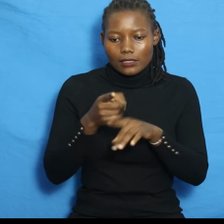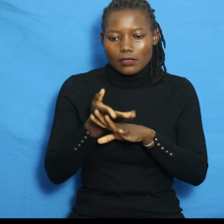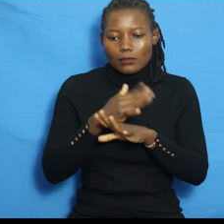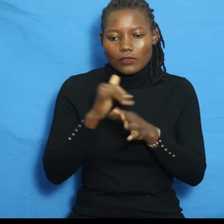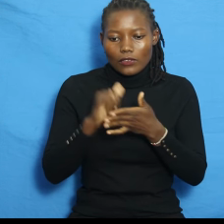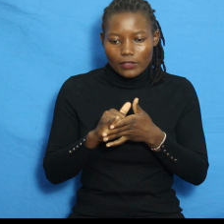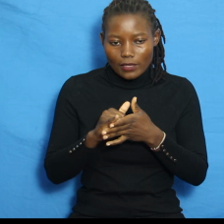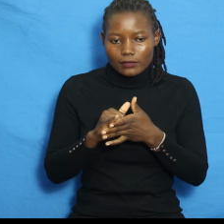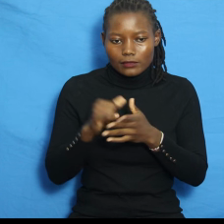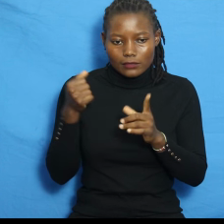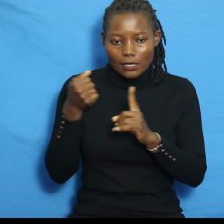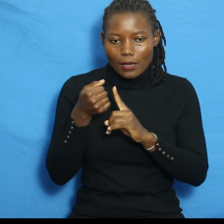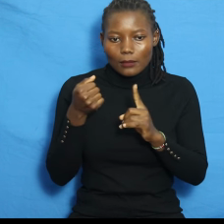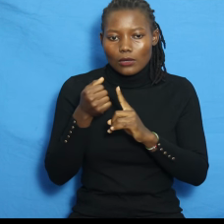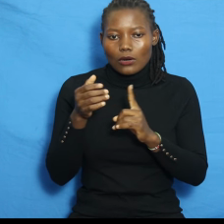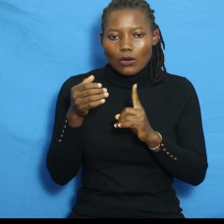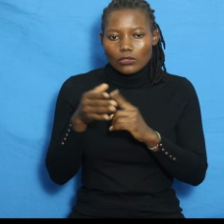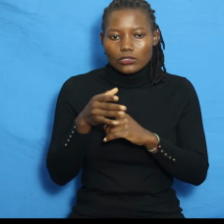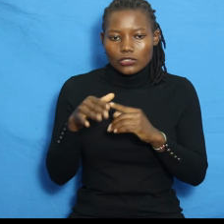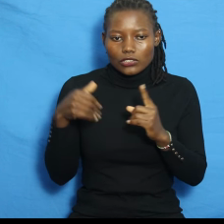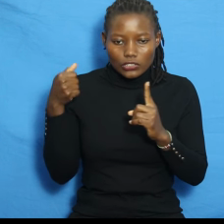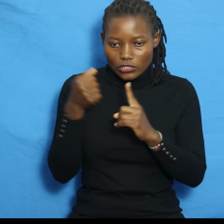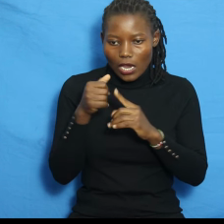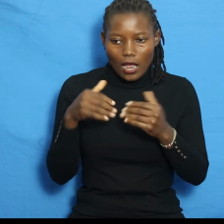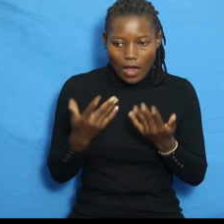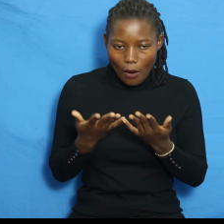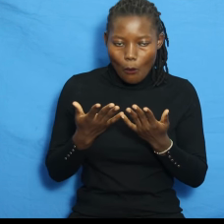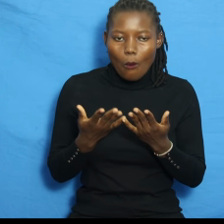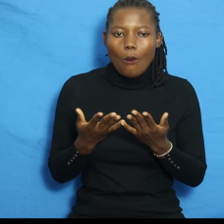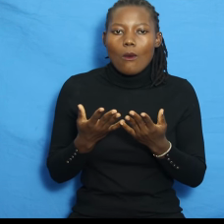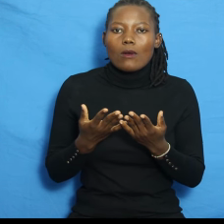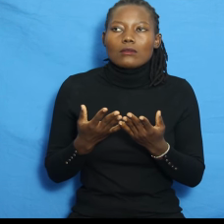the approach, the way the athlete approaches